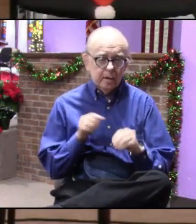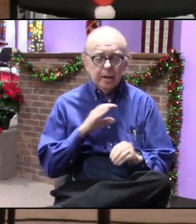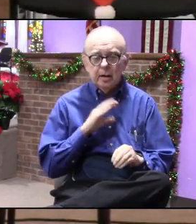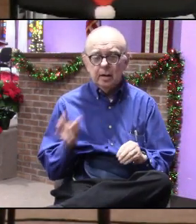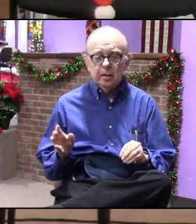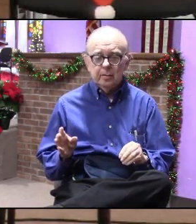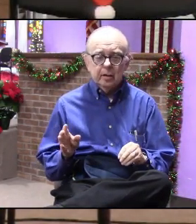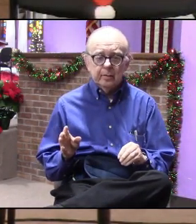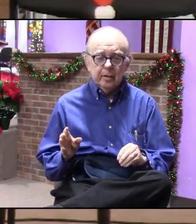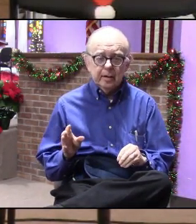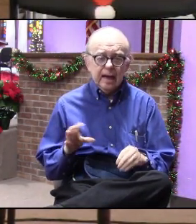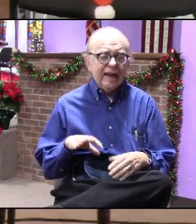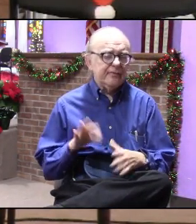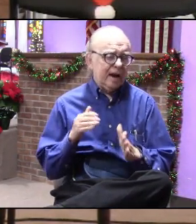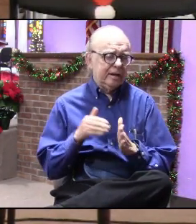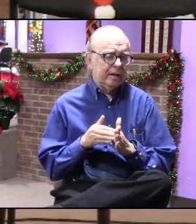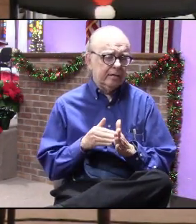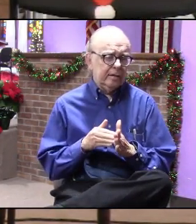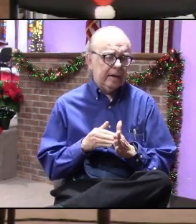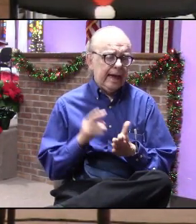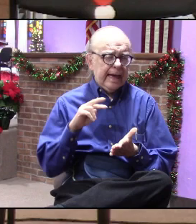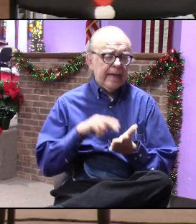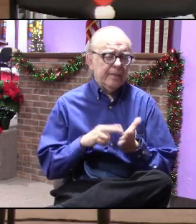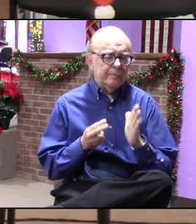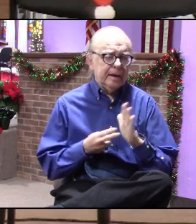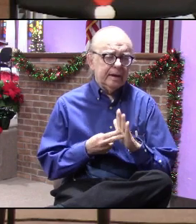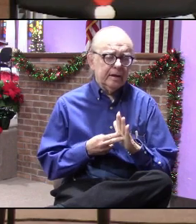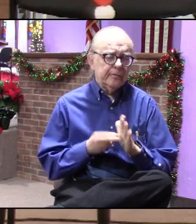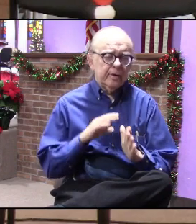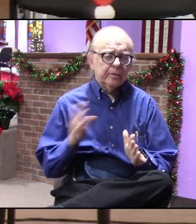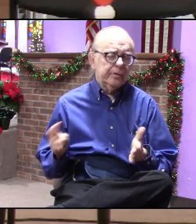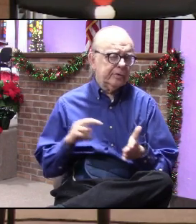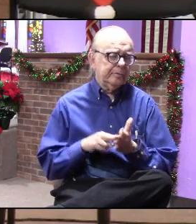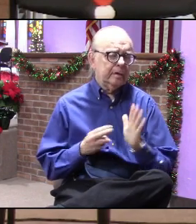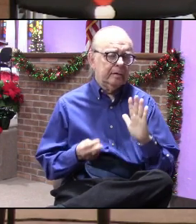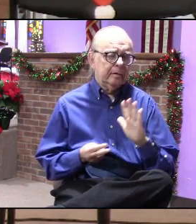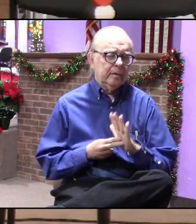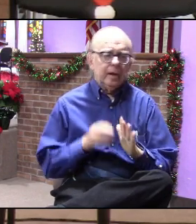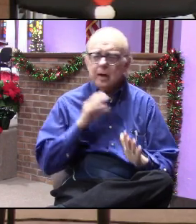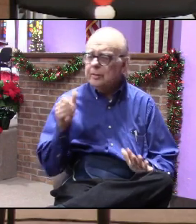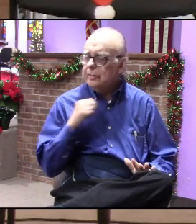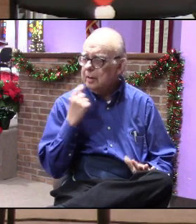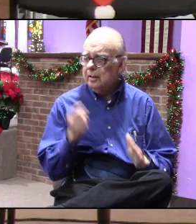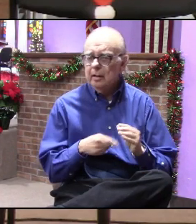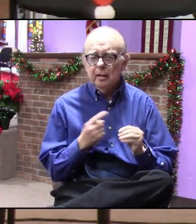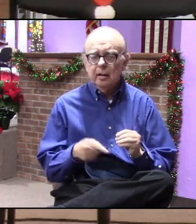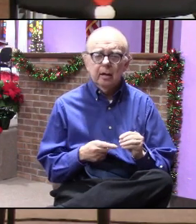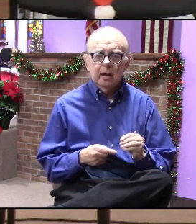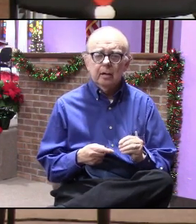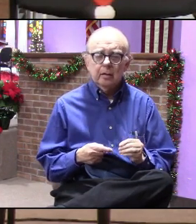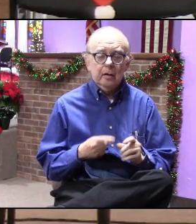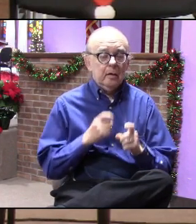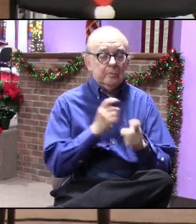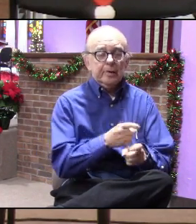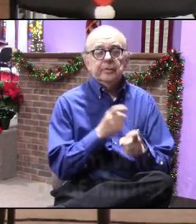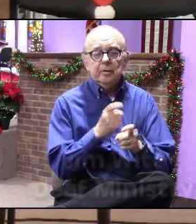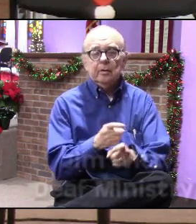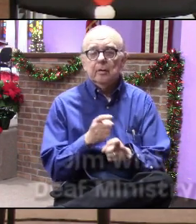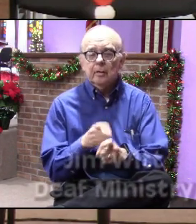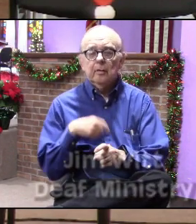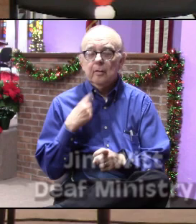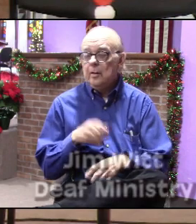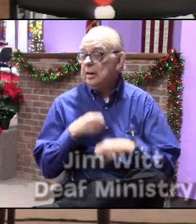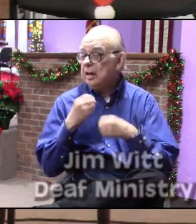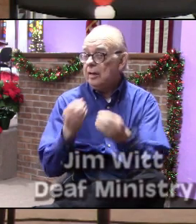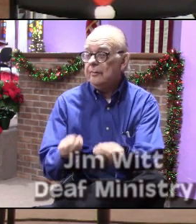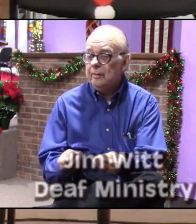Christmas and rediscovering what Christmas is all about. Christmas isn't about the presents that we